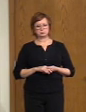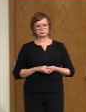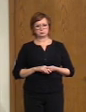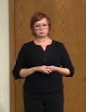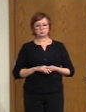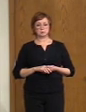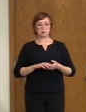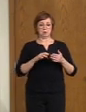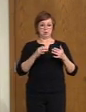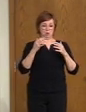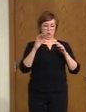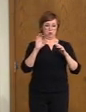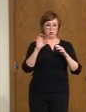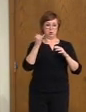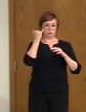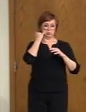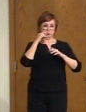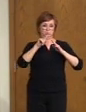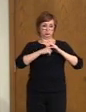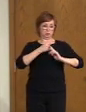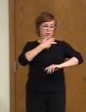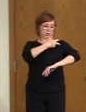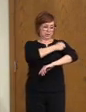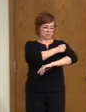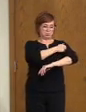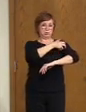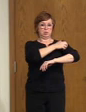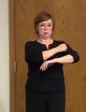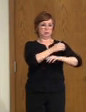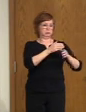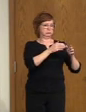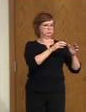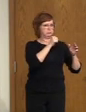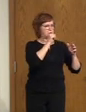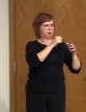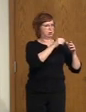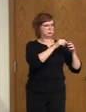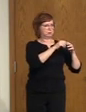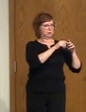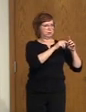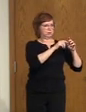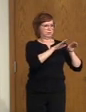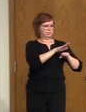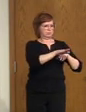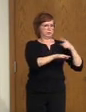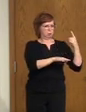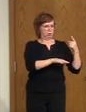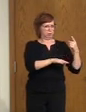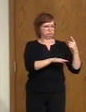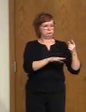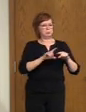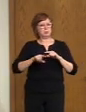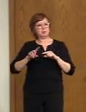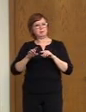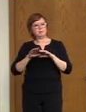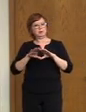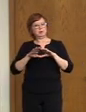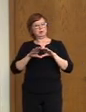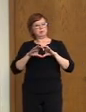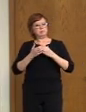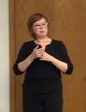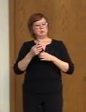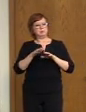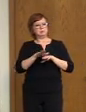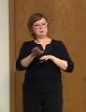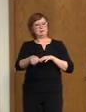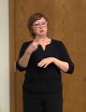immunization of the general population? Once that starts, like phase 2, what restrictions do you think will stay in place? Like, will we still